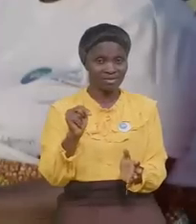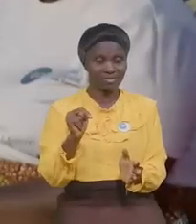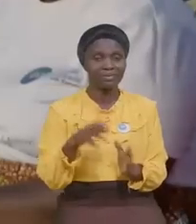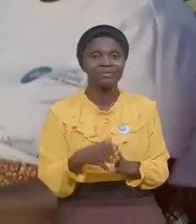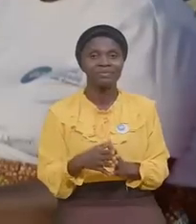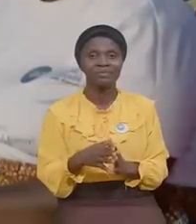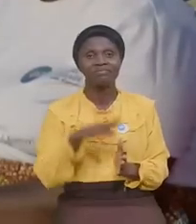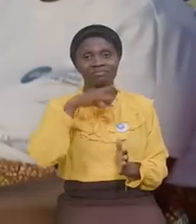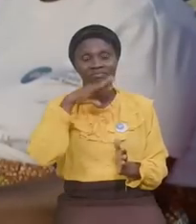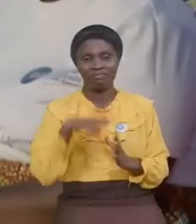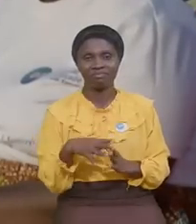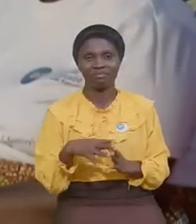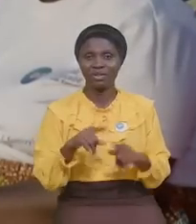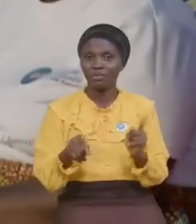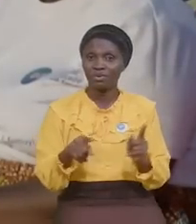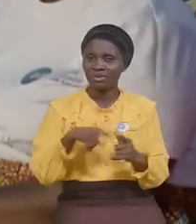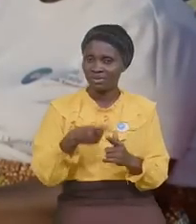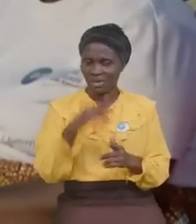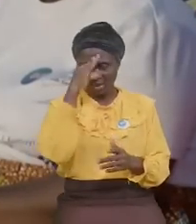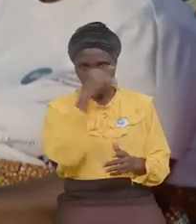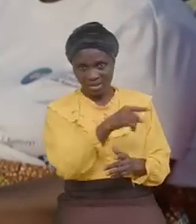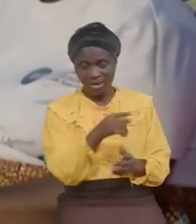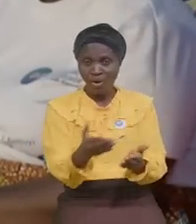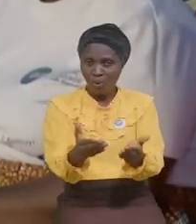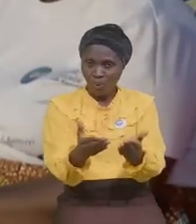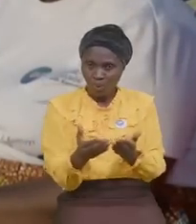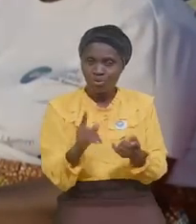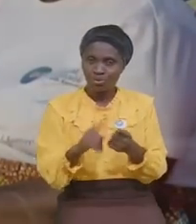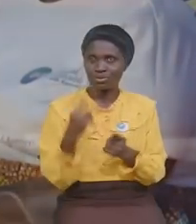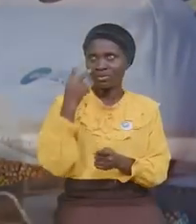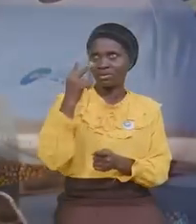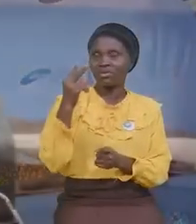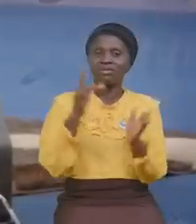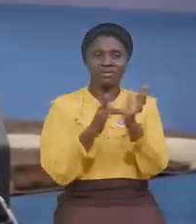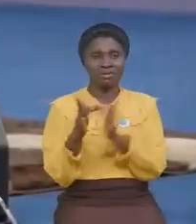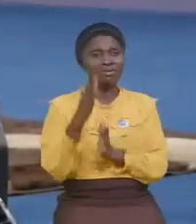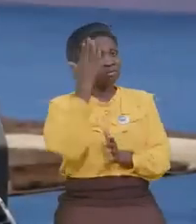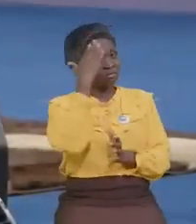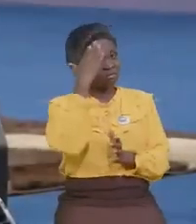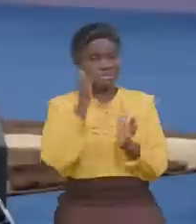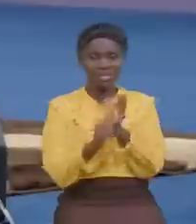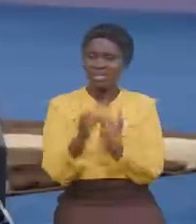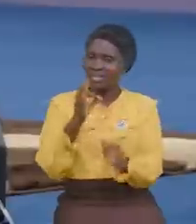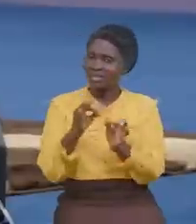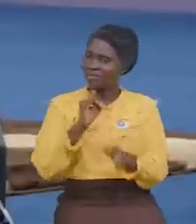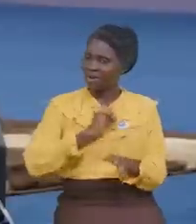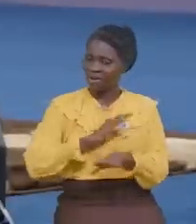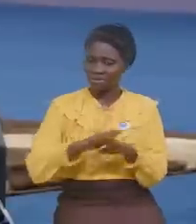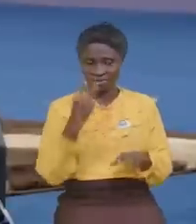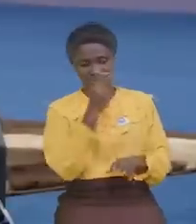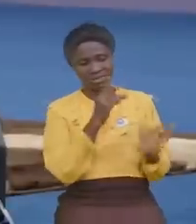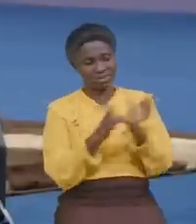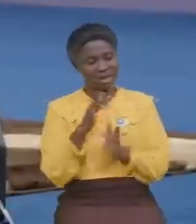But then he wanted to see Jesus. He knew, if I don't see Jesus, I